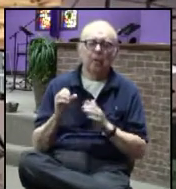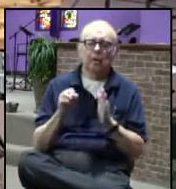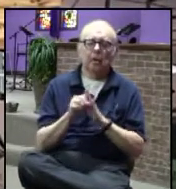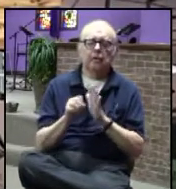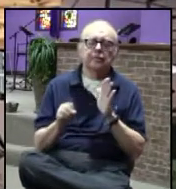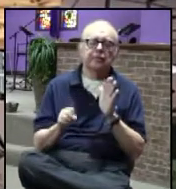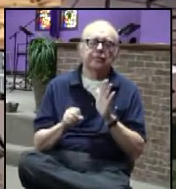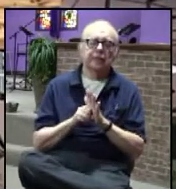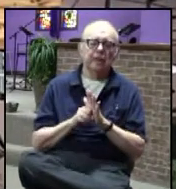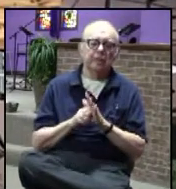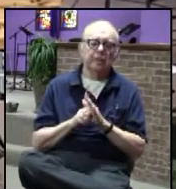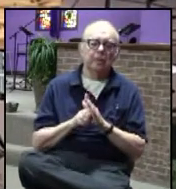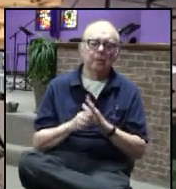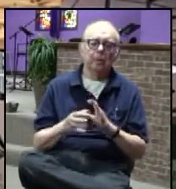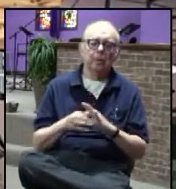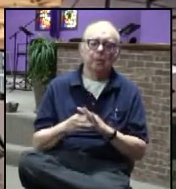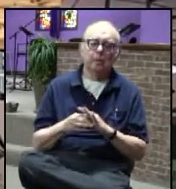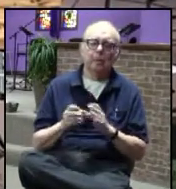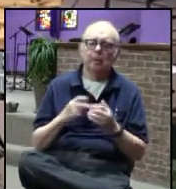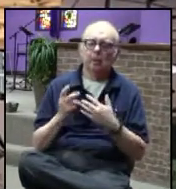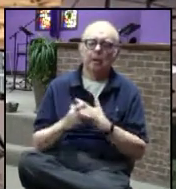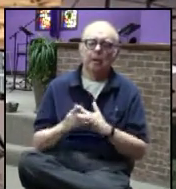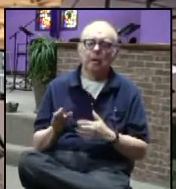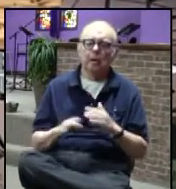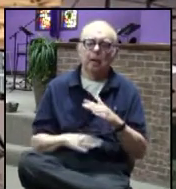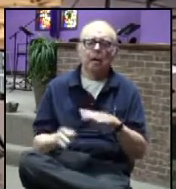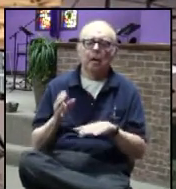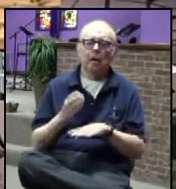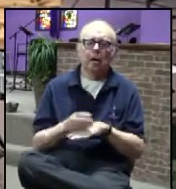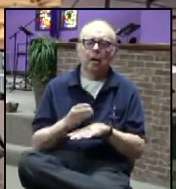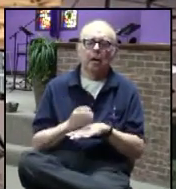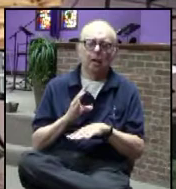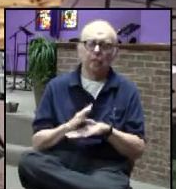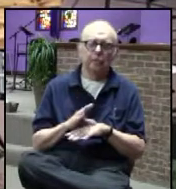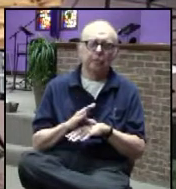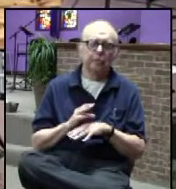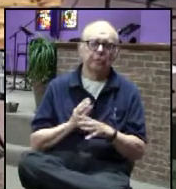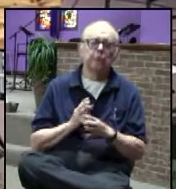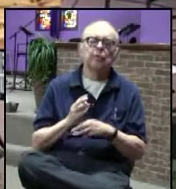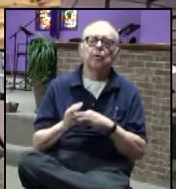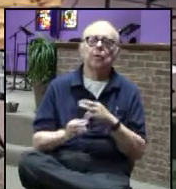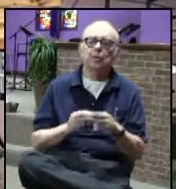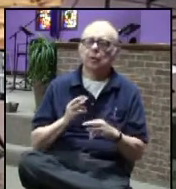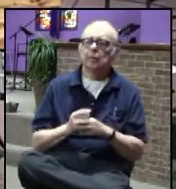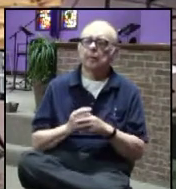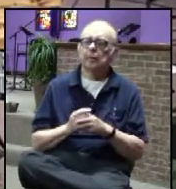cooperative program, which basically helps churches all around the world.